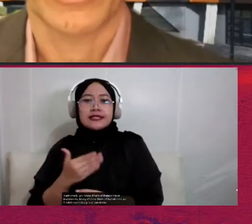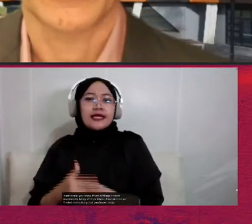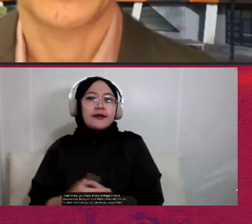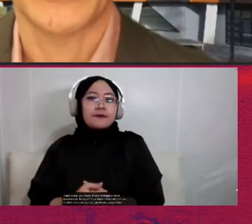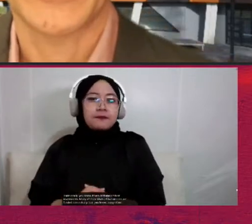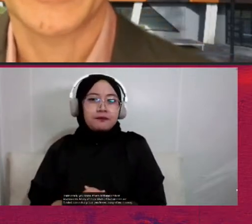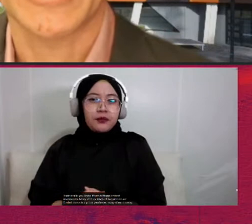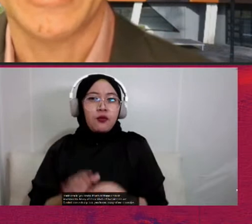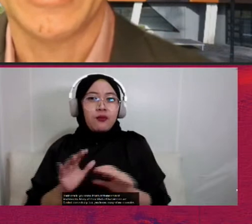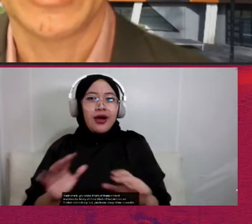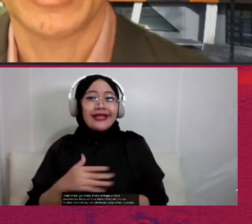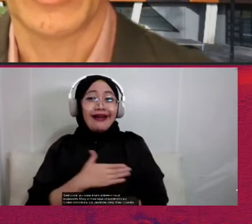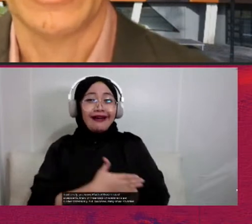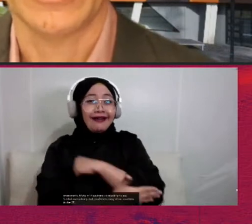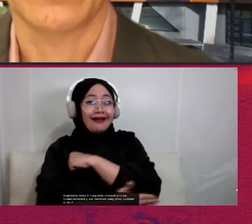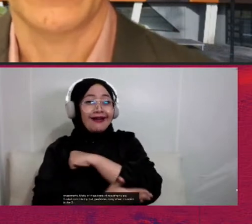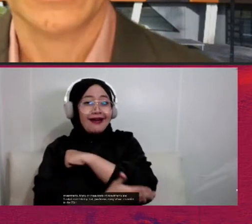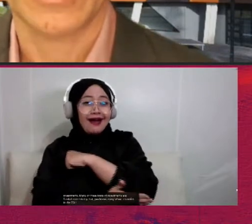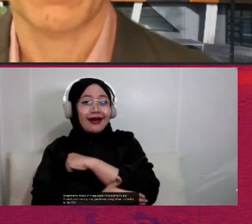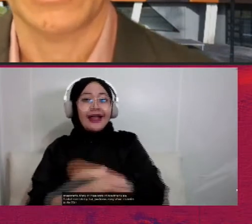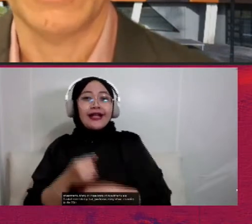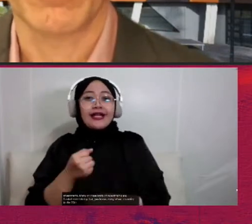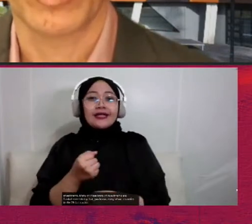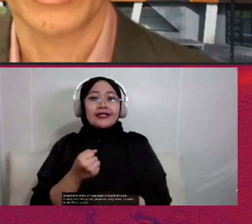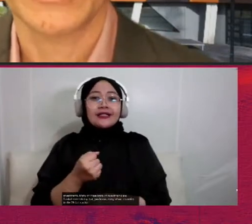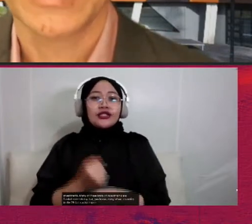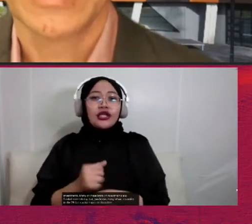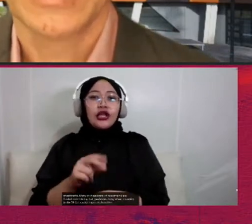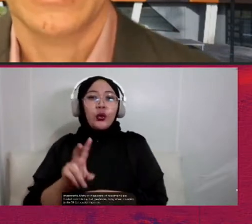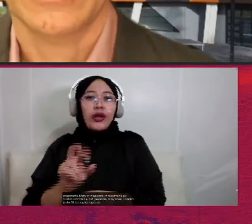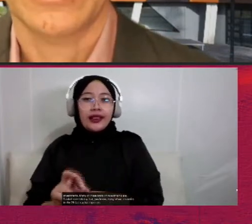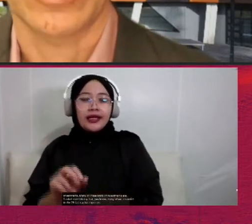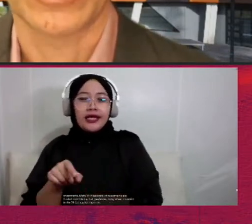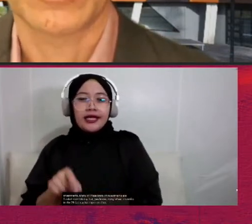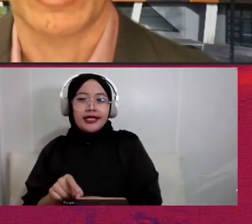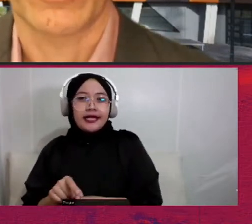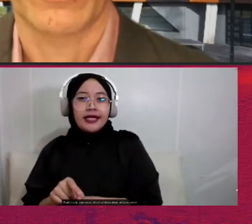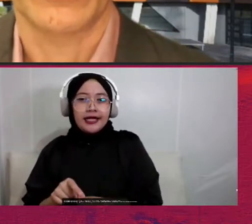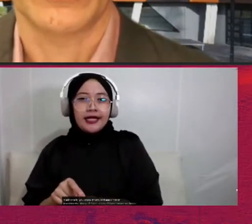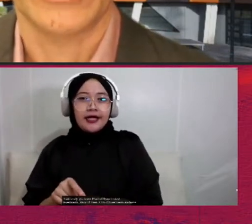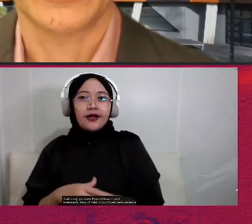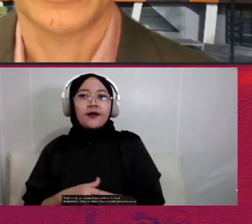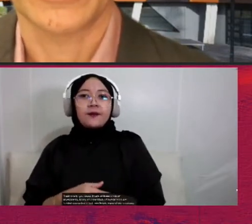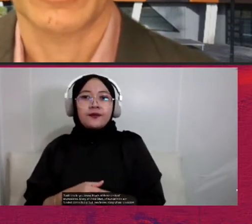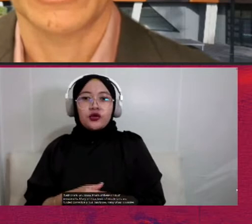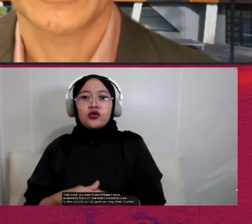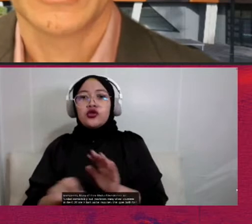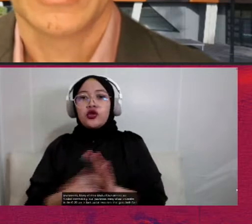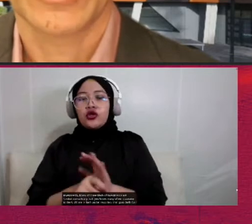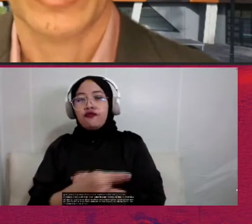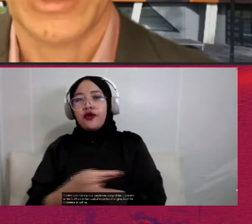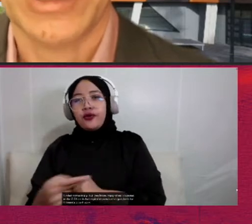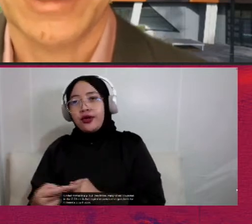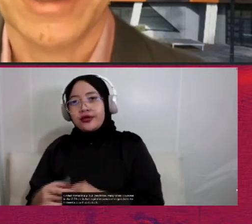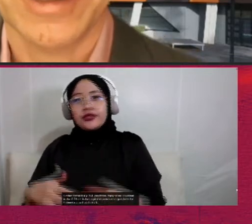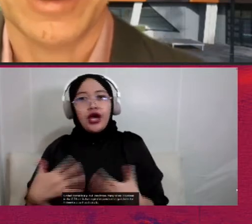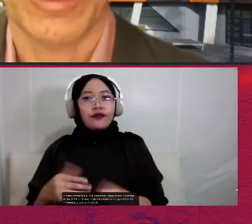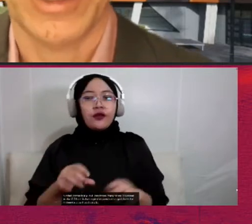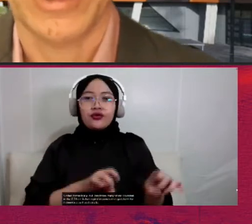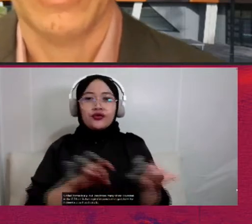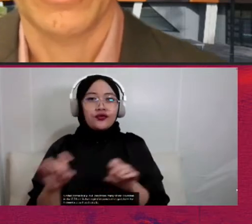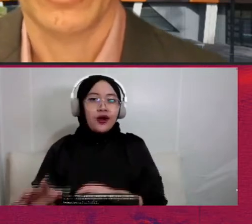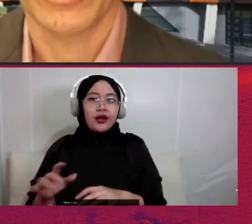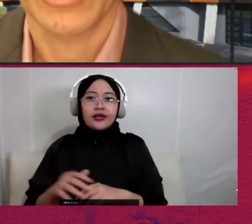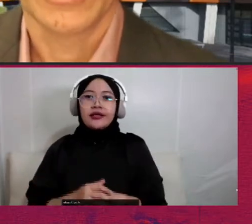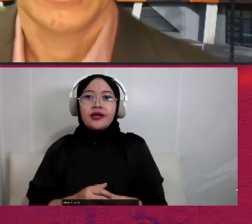many of our countries in the G20 are in fact capital importers. That goes both for Indonesia as well as Australia,